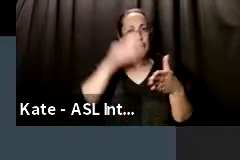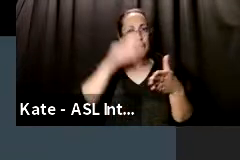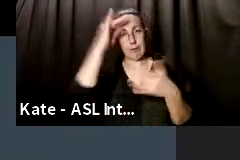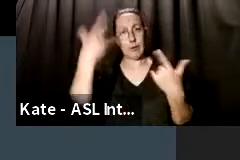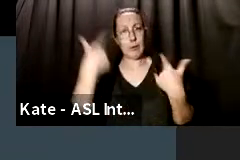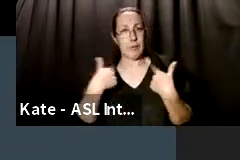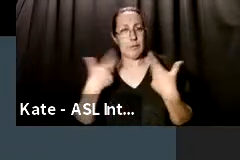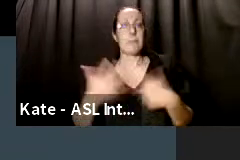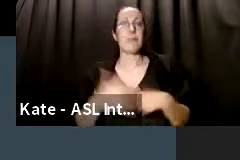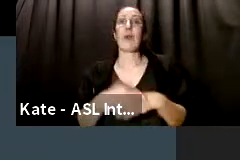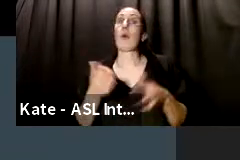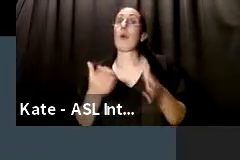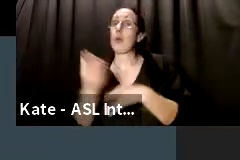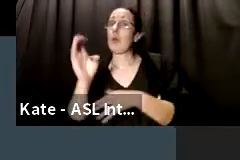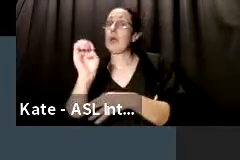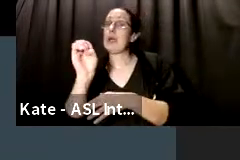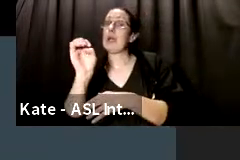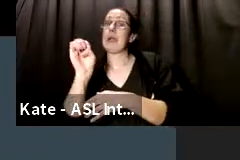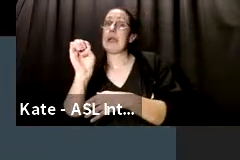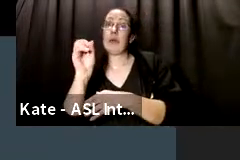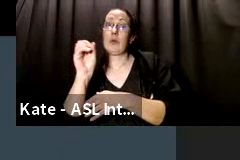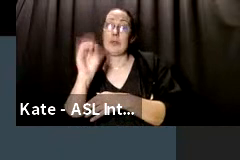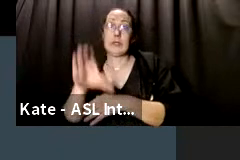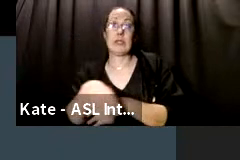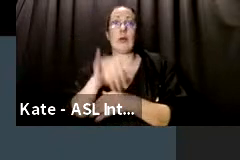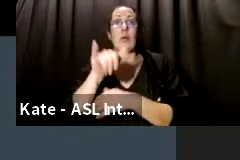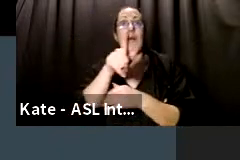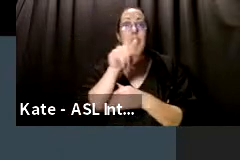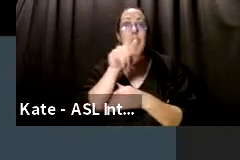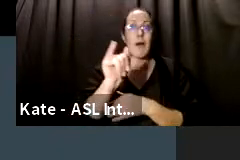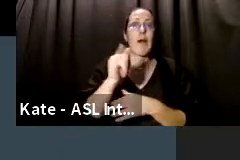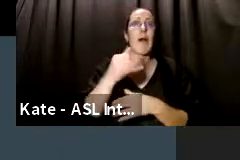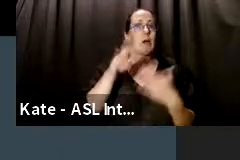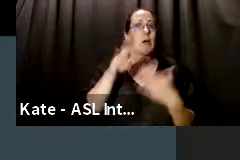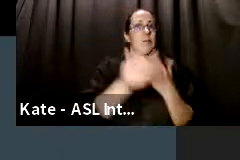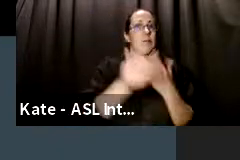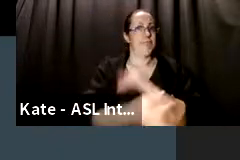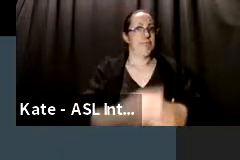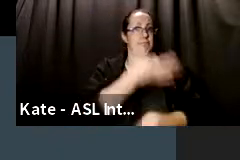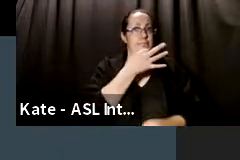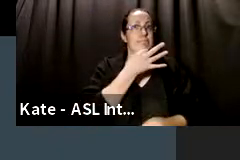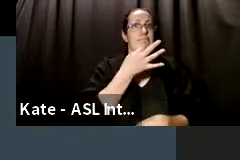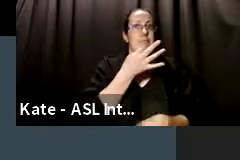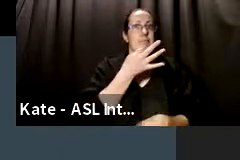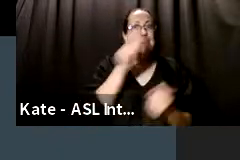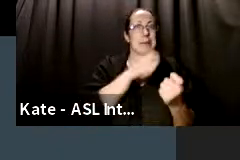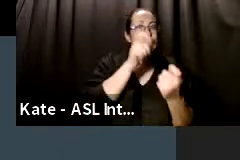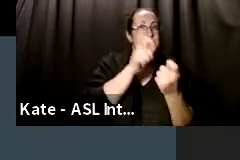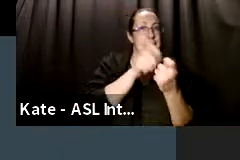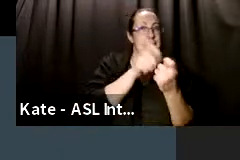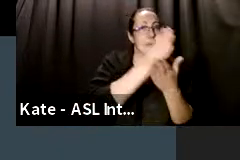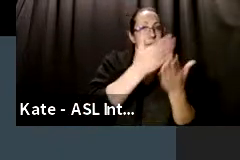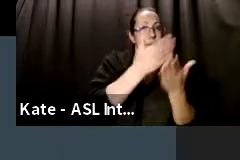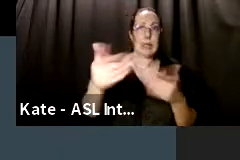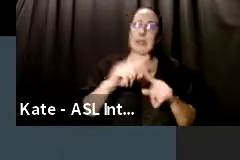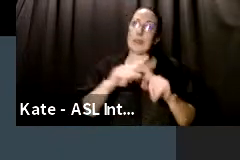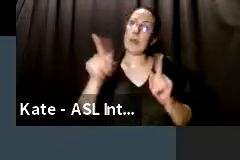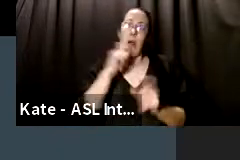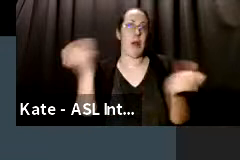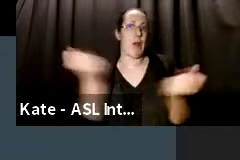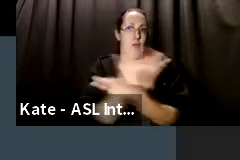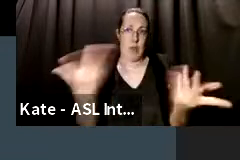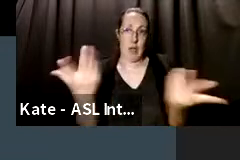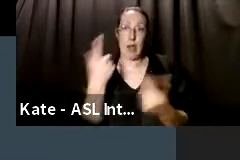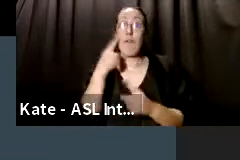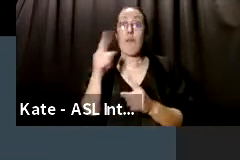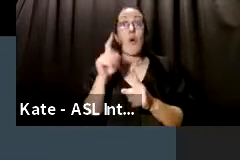EOC, as well as YLI, a lot of in-house experts on certain things, but we're not the experts on everything. For some of these things like environmental justice, we've been